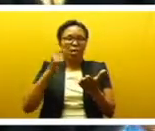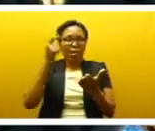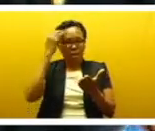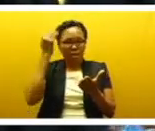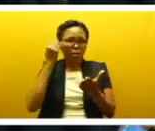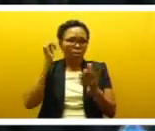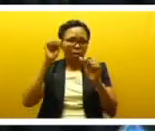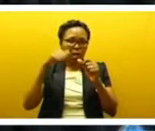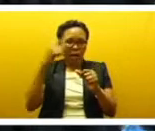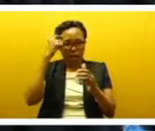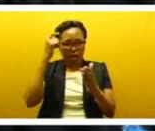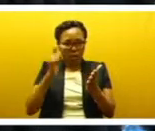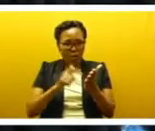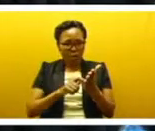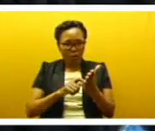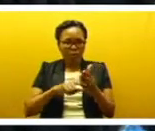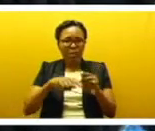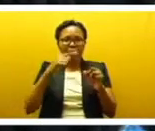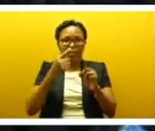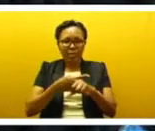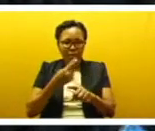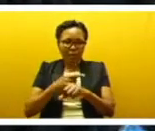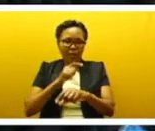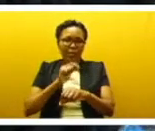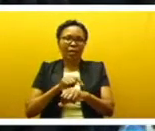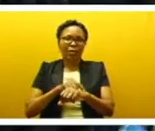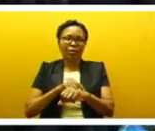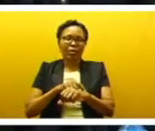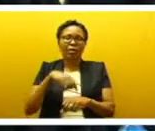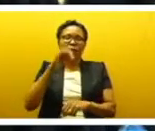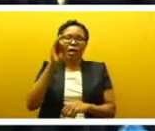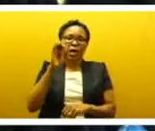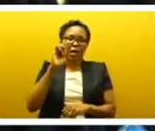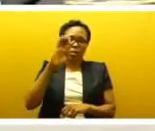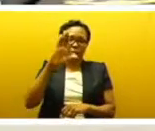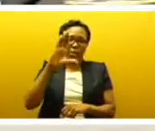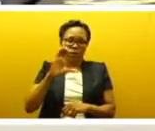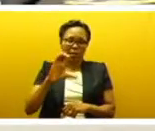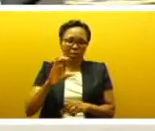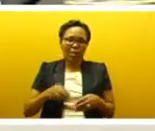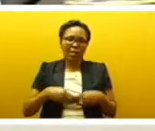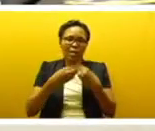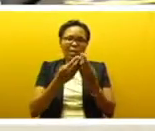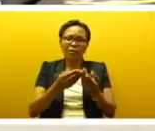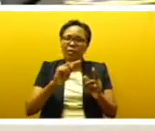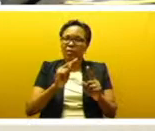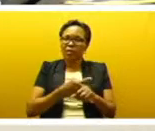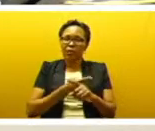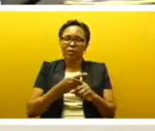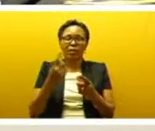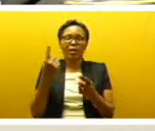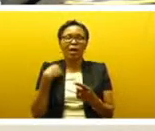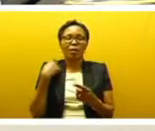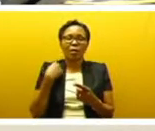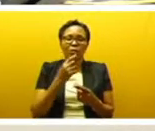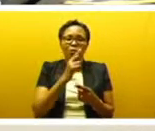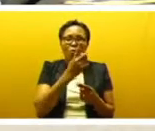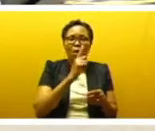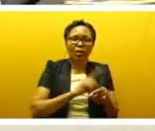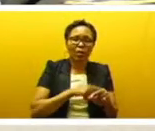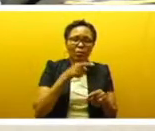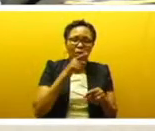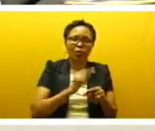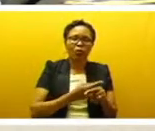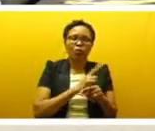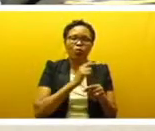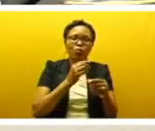that at various times, the Iebc gives different figures. At one time, it uses the figure